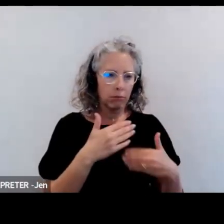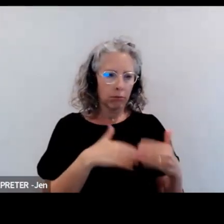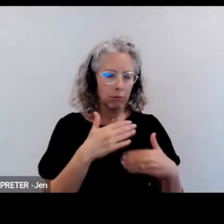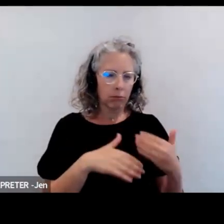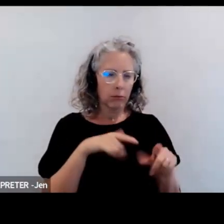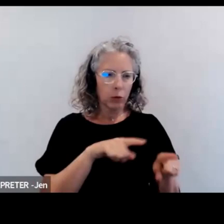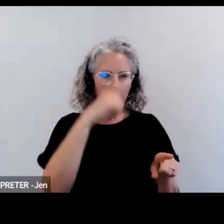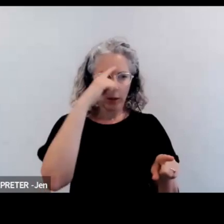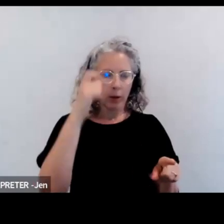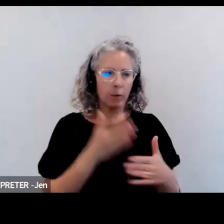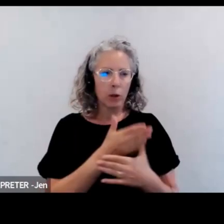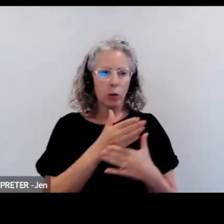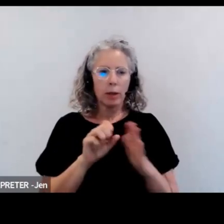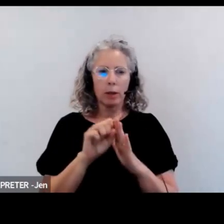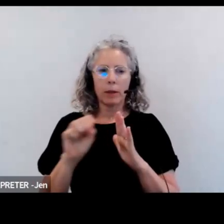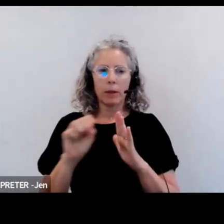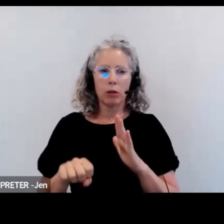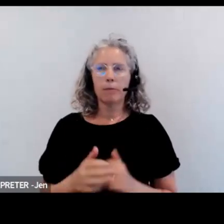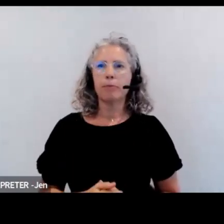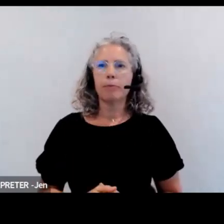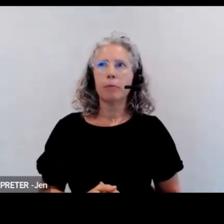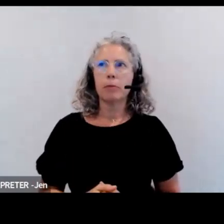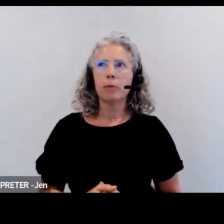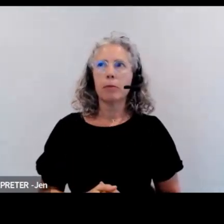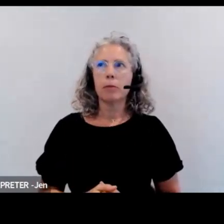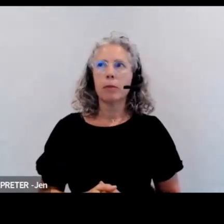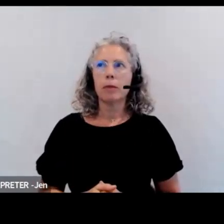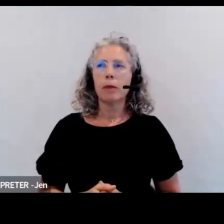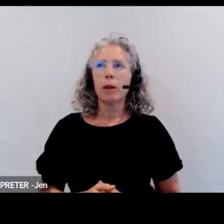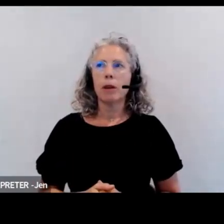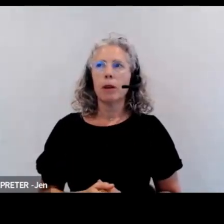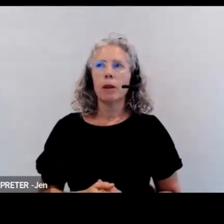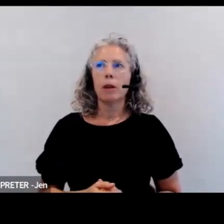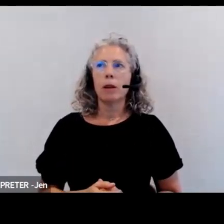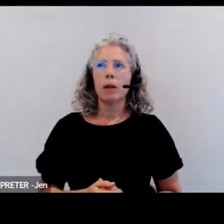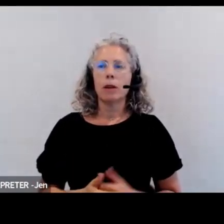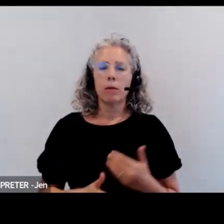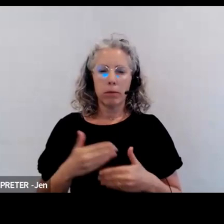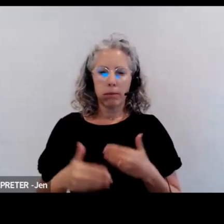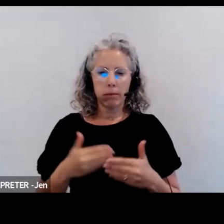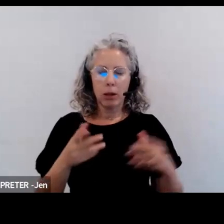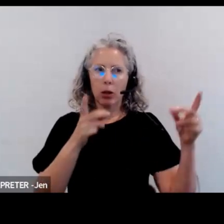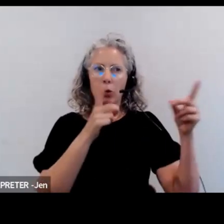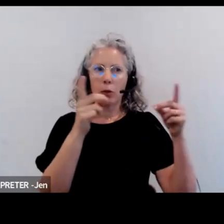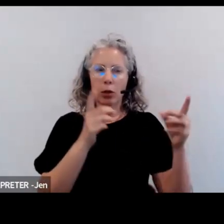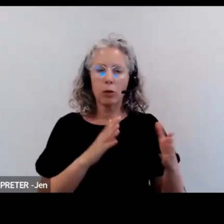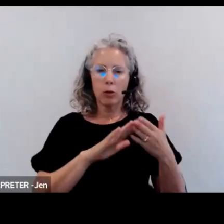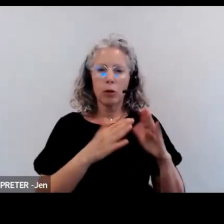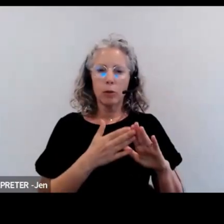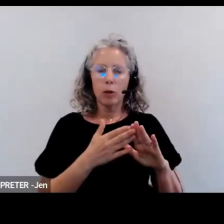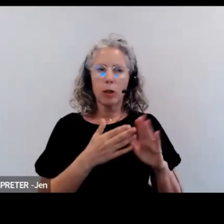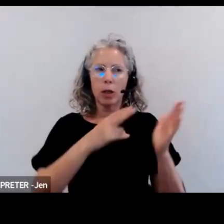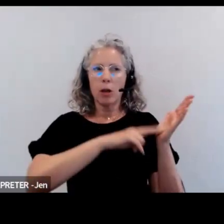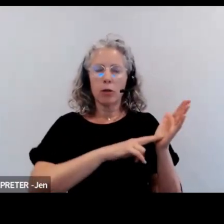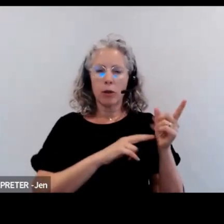a summer in between semesters. And there was this one point when the director of the community contract,